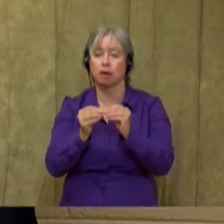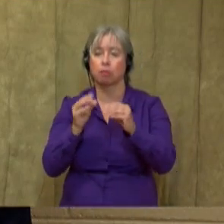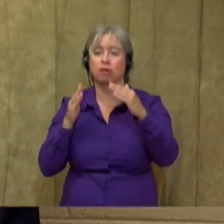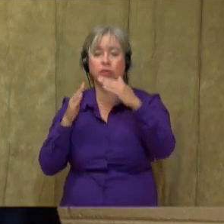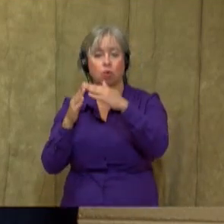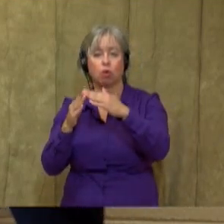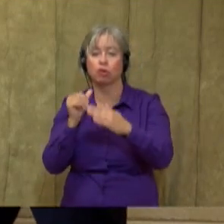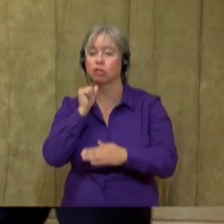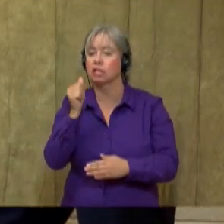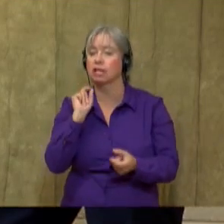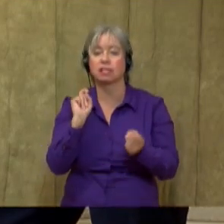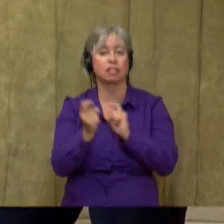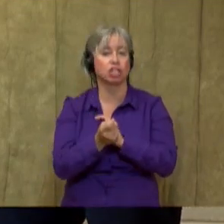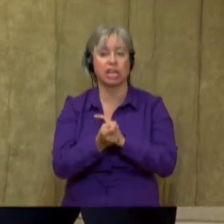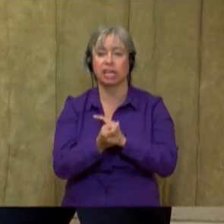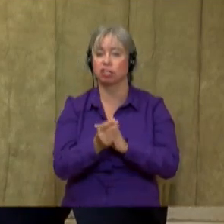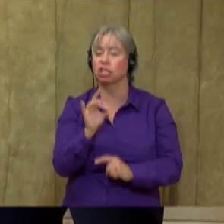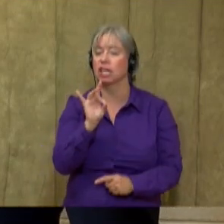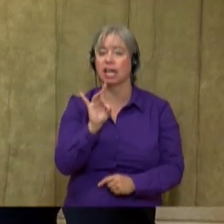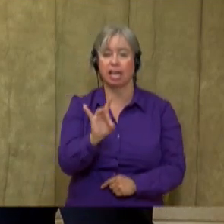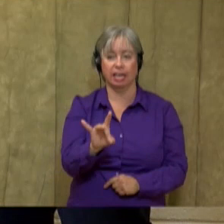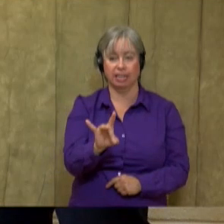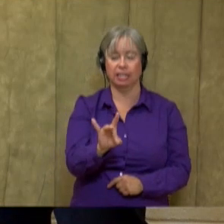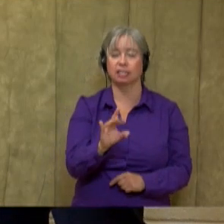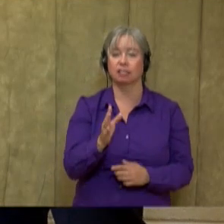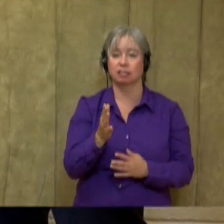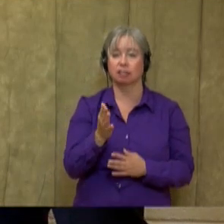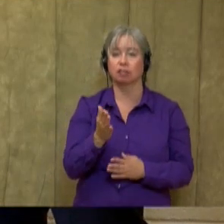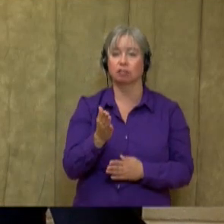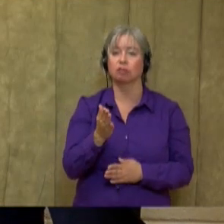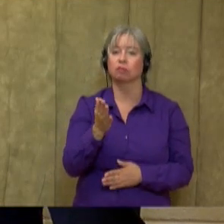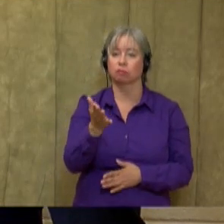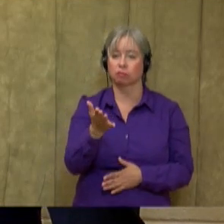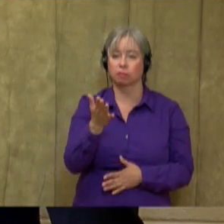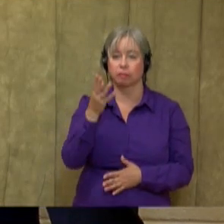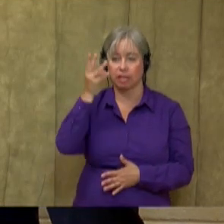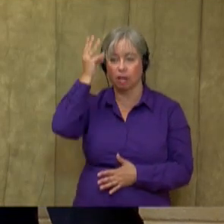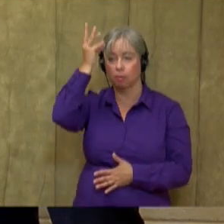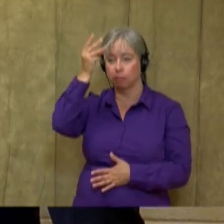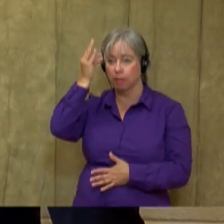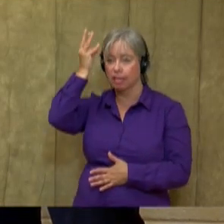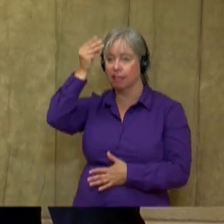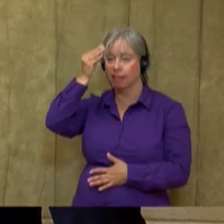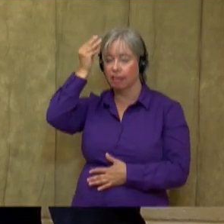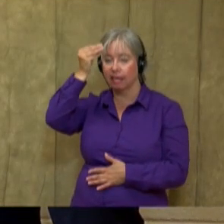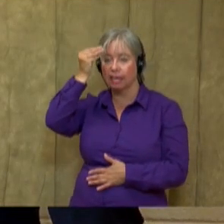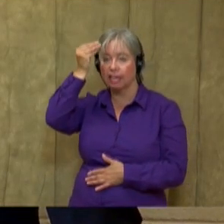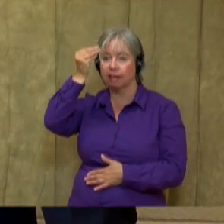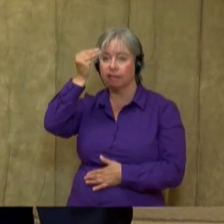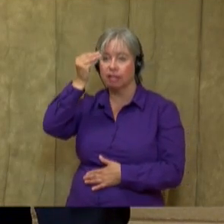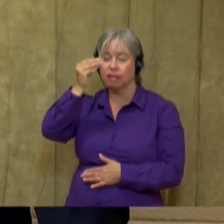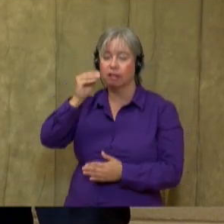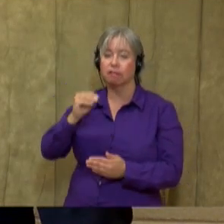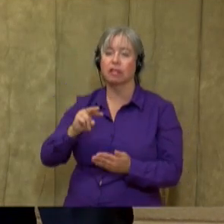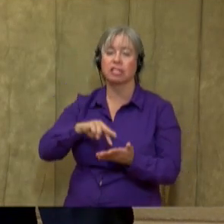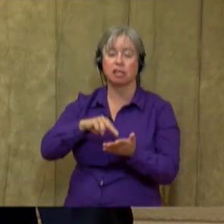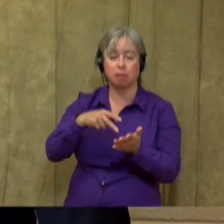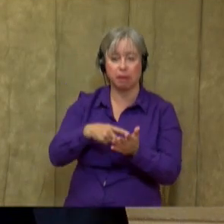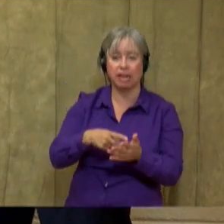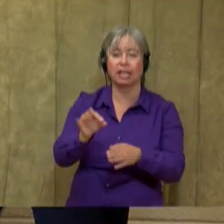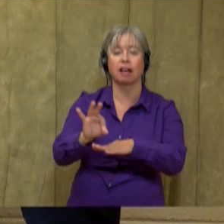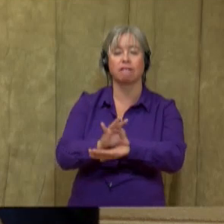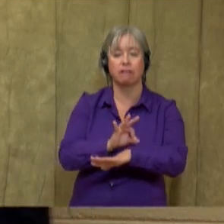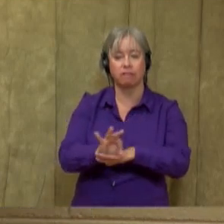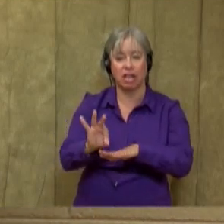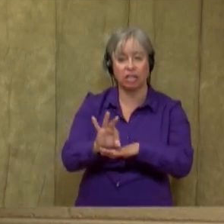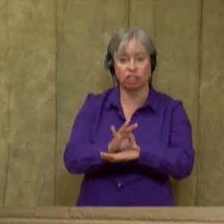number of cubes that have 3 faces painted doesn't change. And I want you thinking about whether or not that fits our definition of a function.